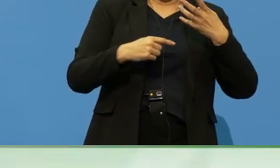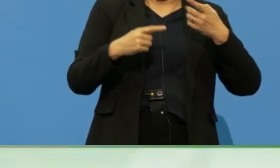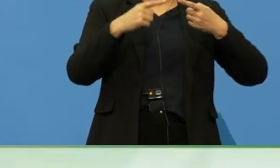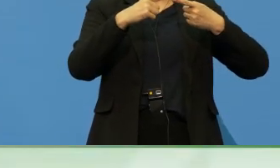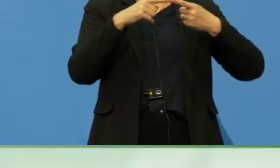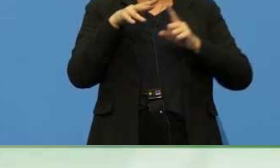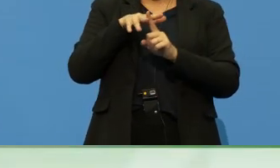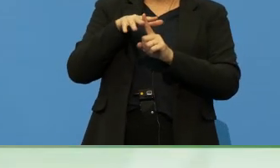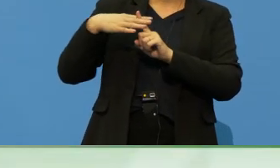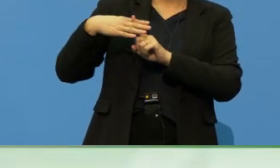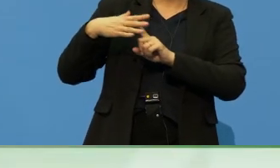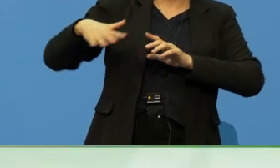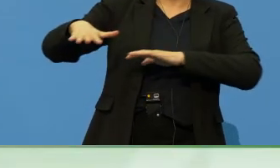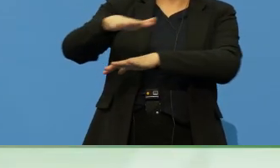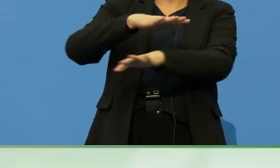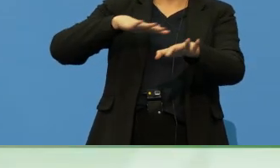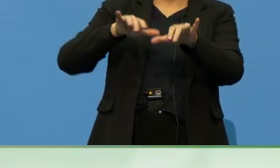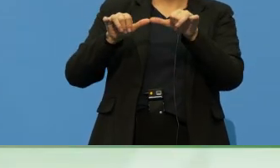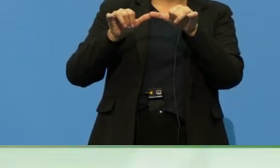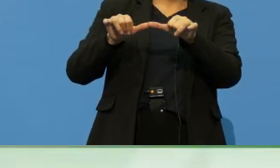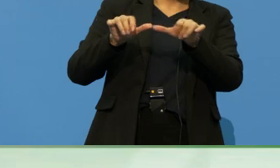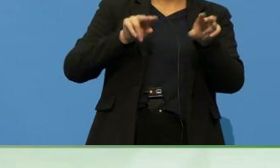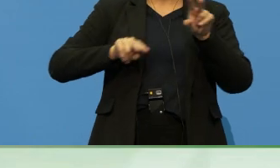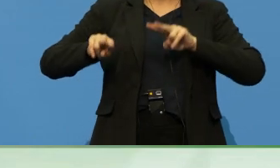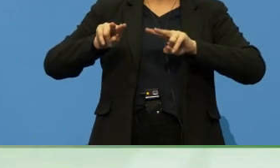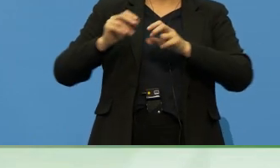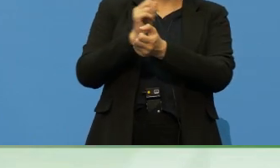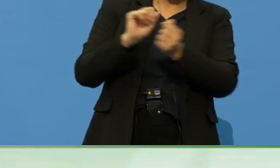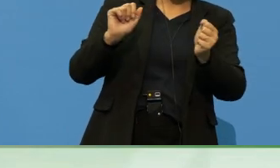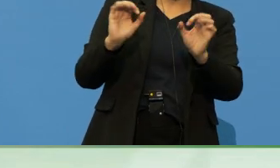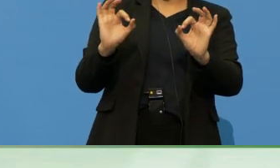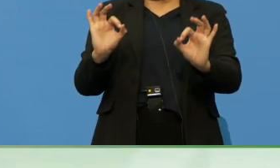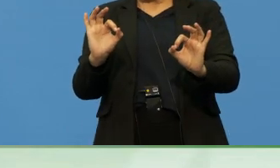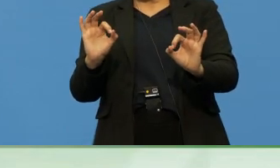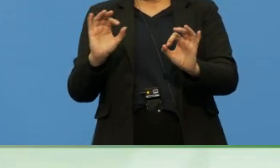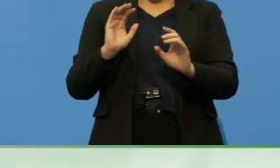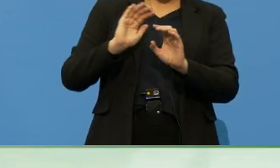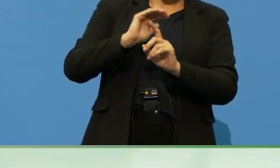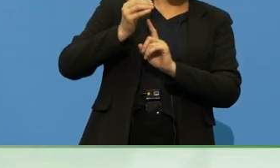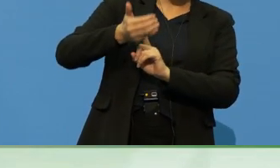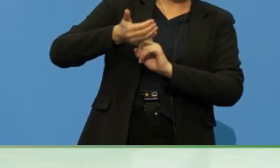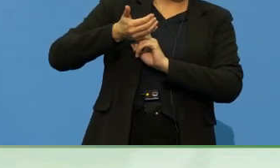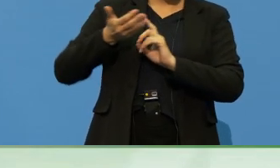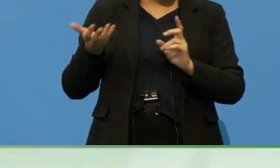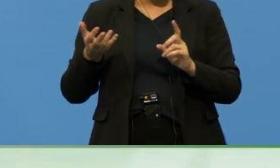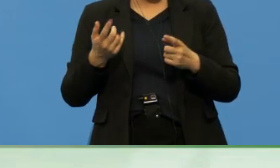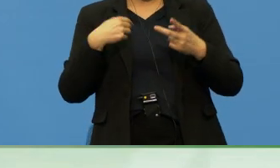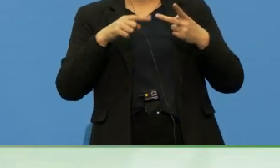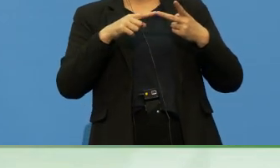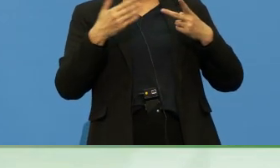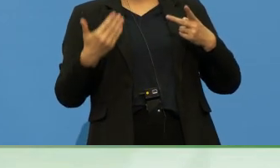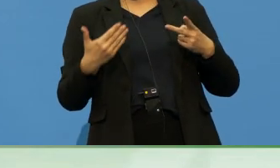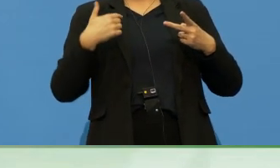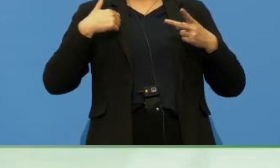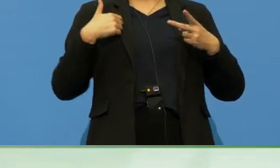ESG politics and all the diversity and inclusion regulations inside the companies, is